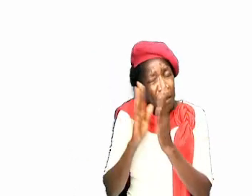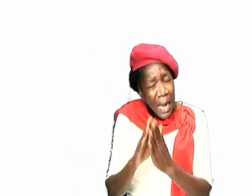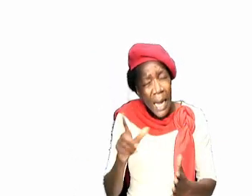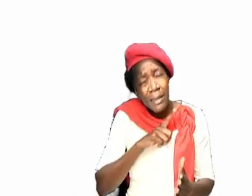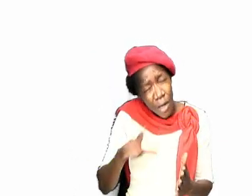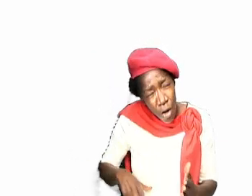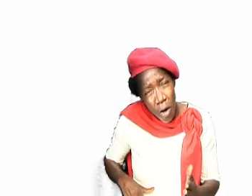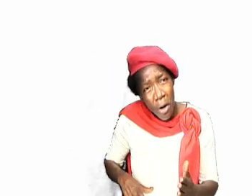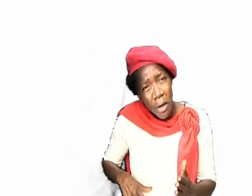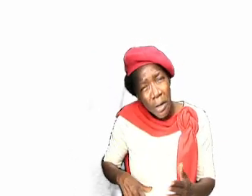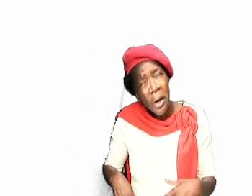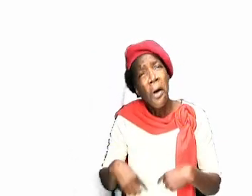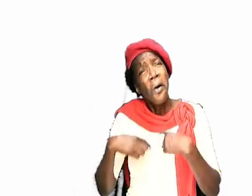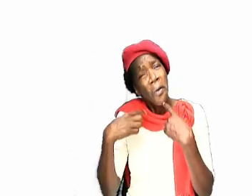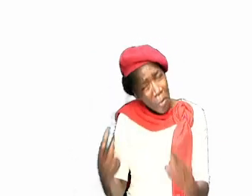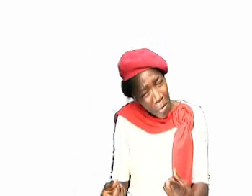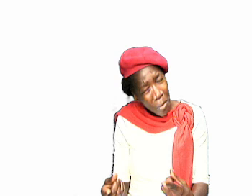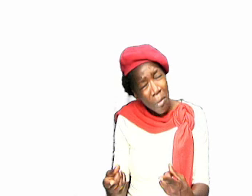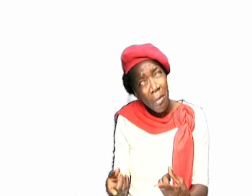up?